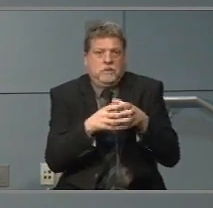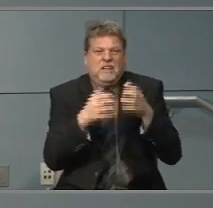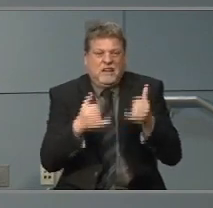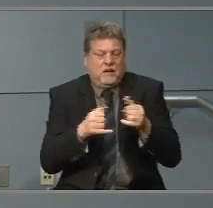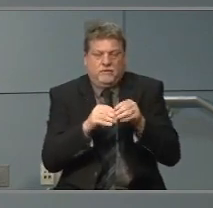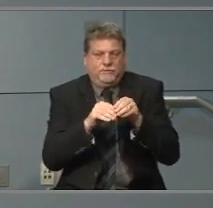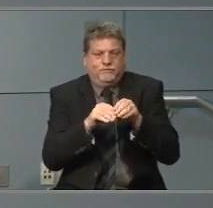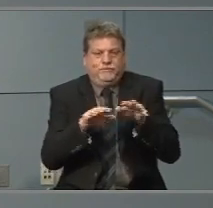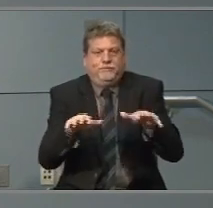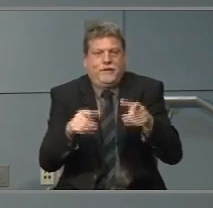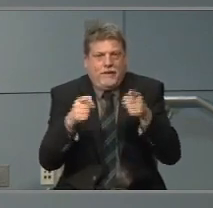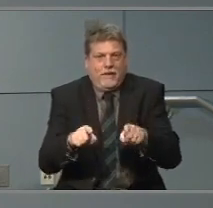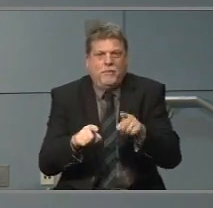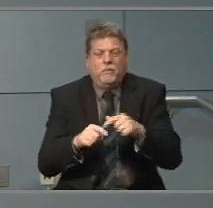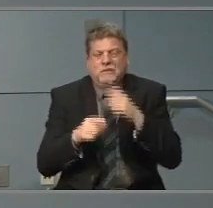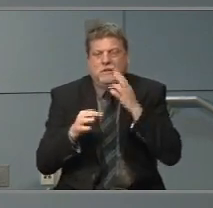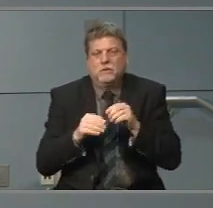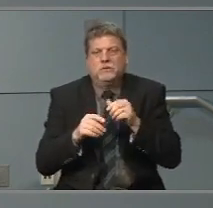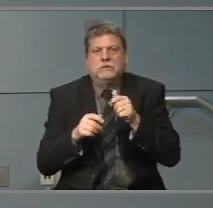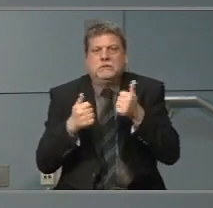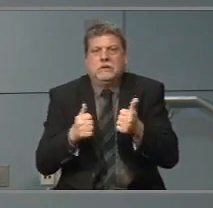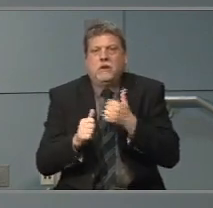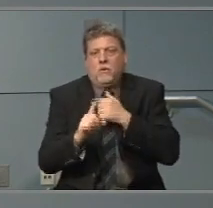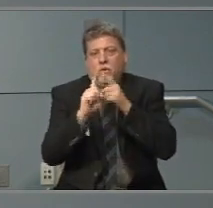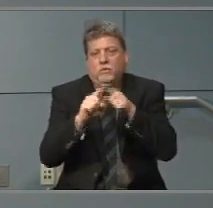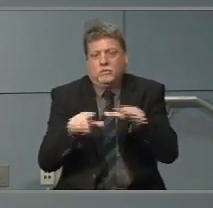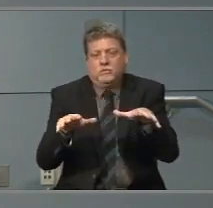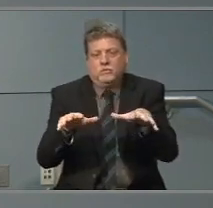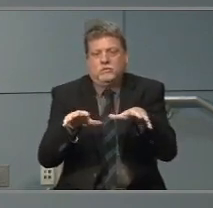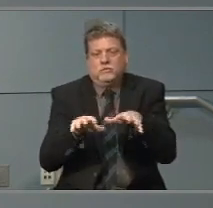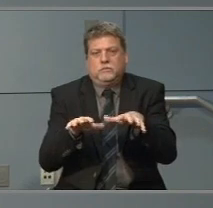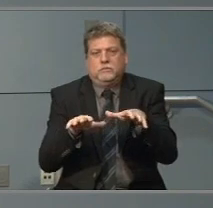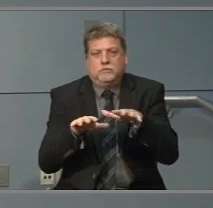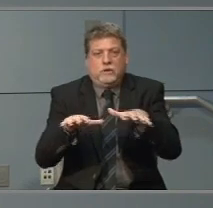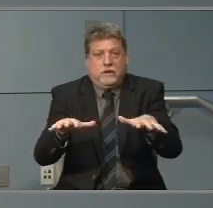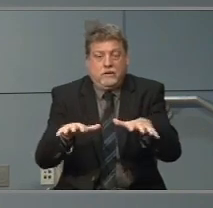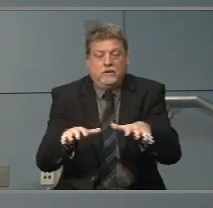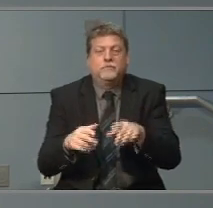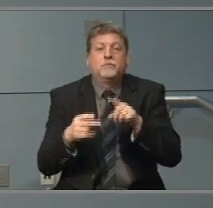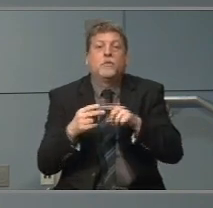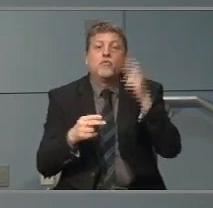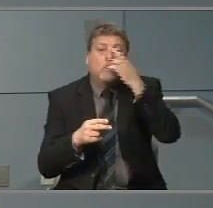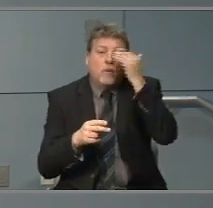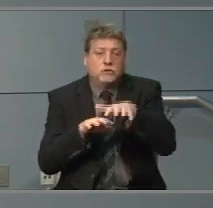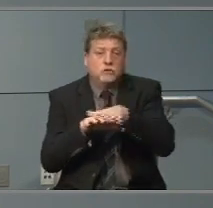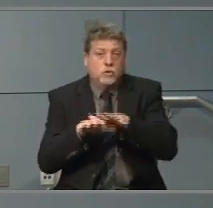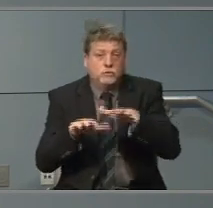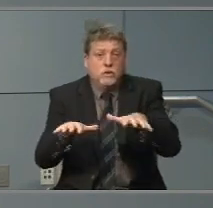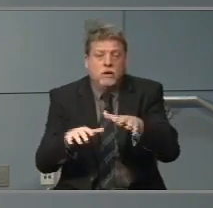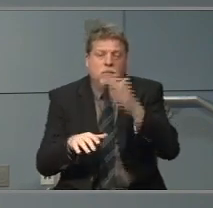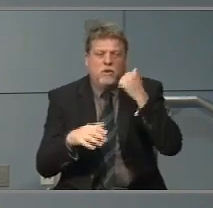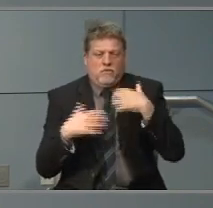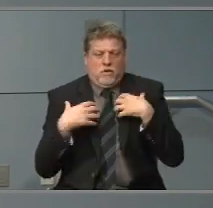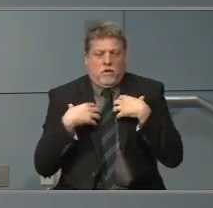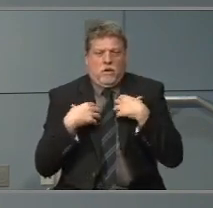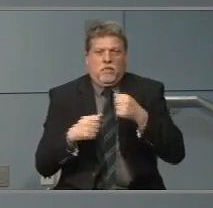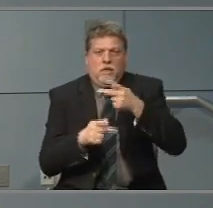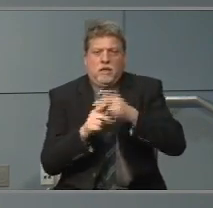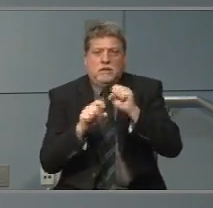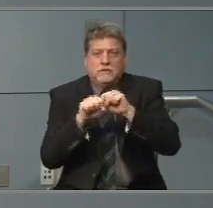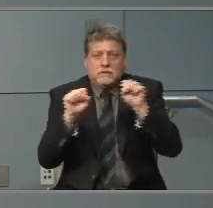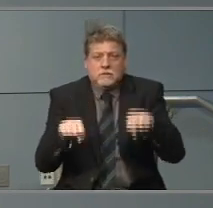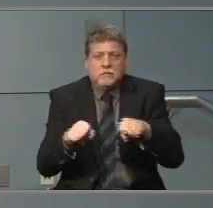shared yesterday, we've already been taking actions as if we've had community spread to get ahead of the virus. As we move into this next phase,